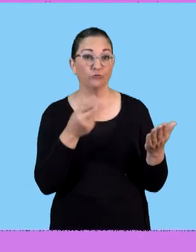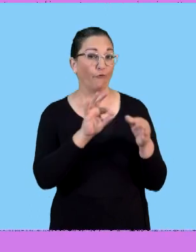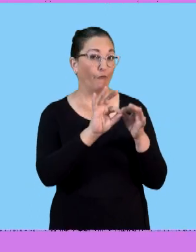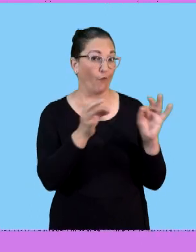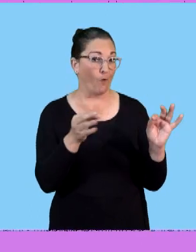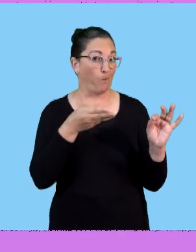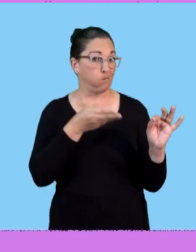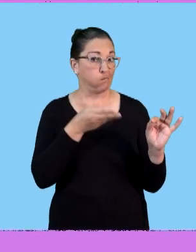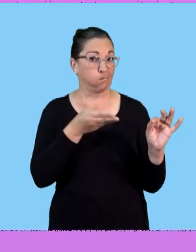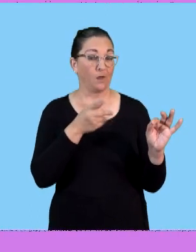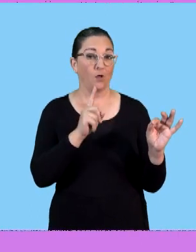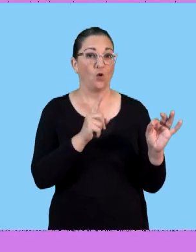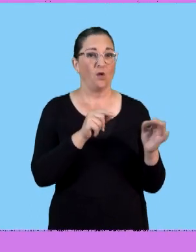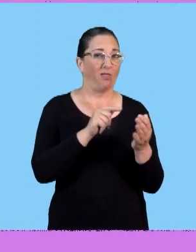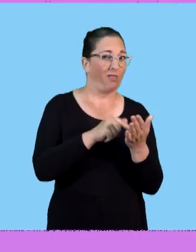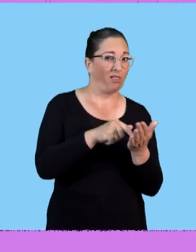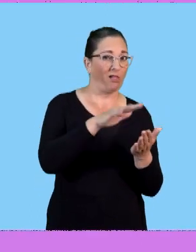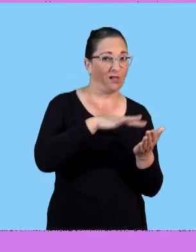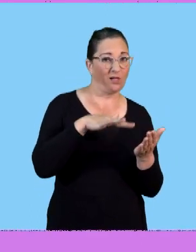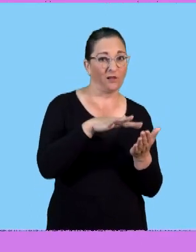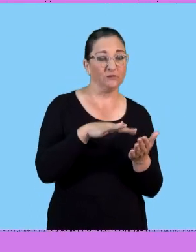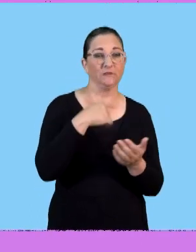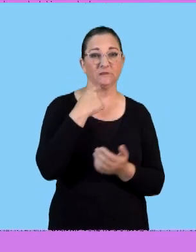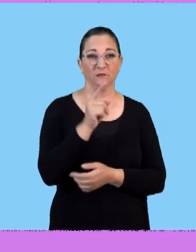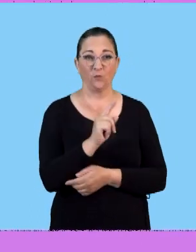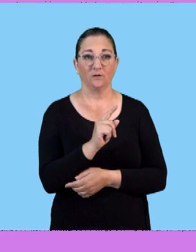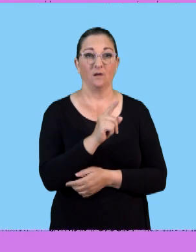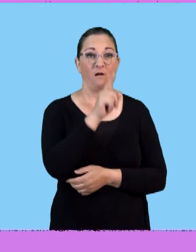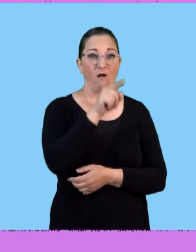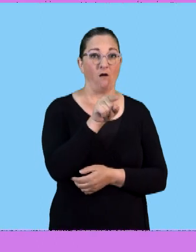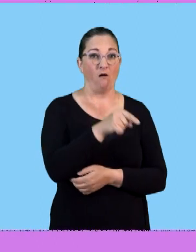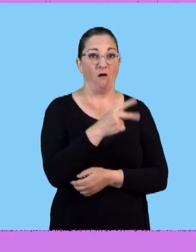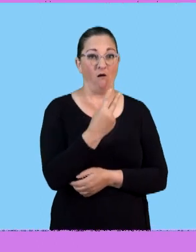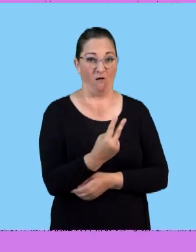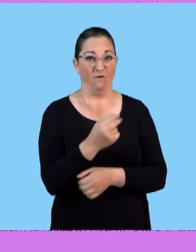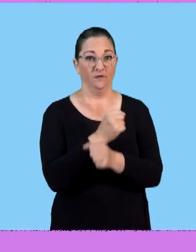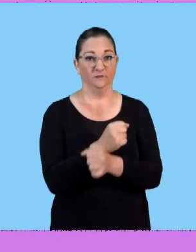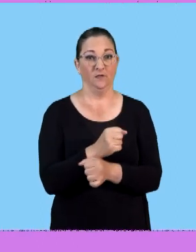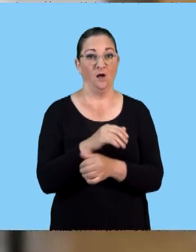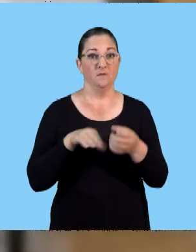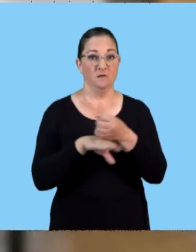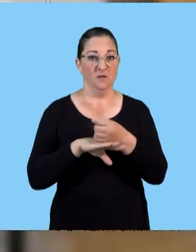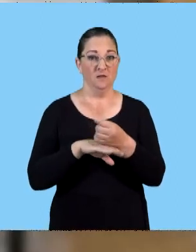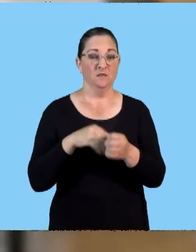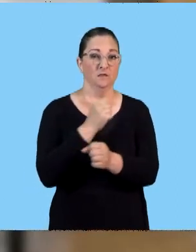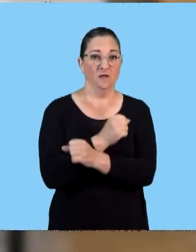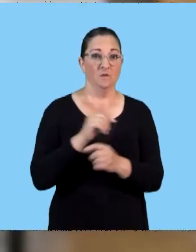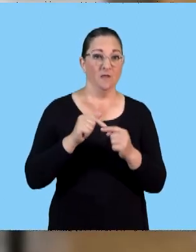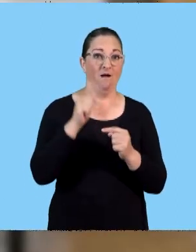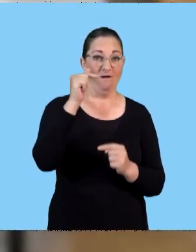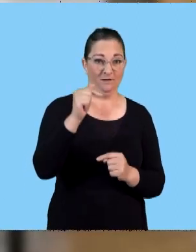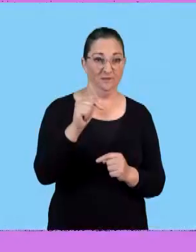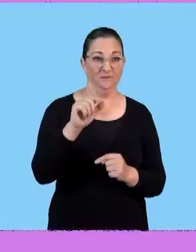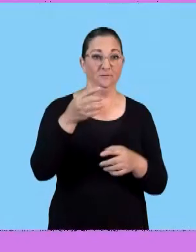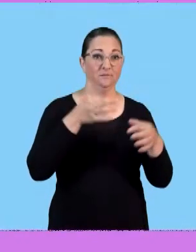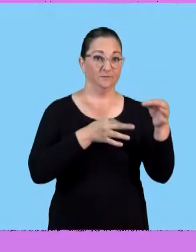looked at the formula presented. To calculate the area of a triangle, I say it's half times base times your height. I